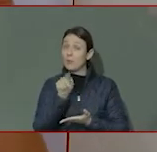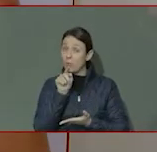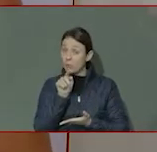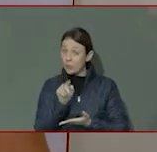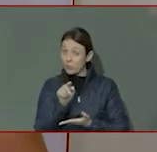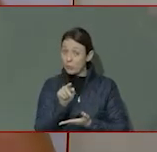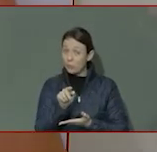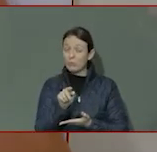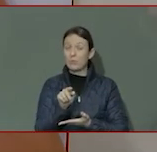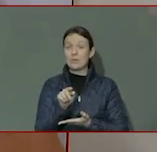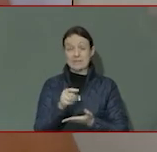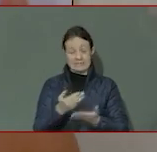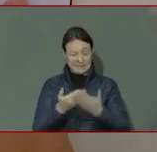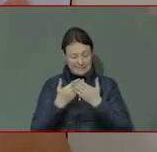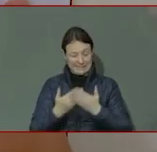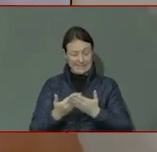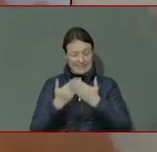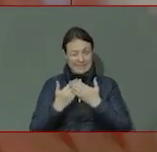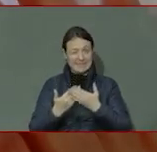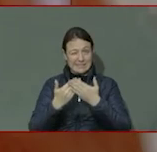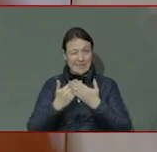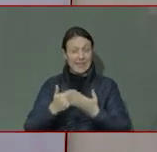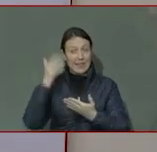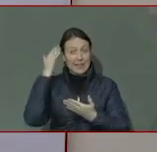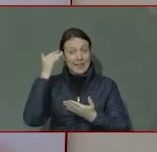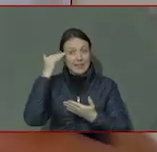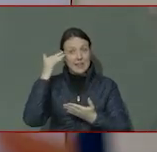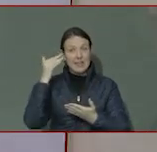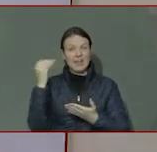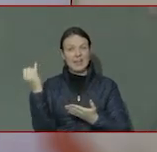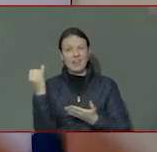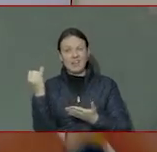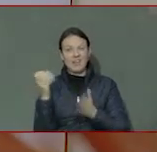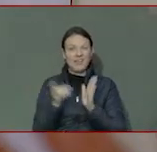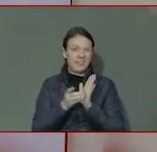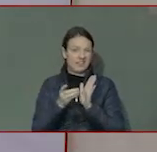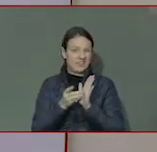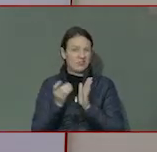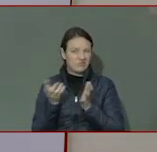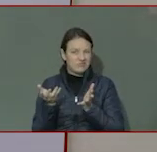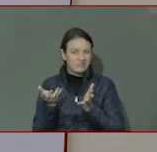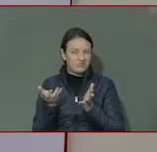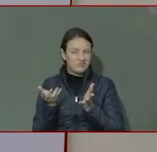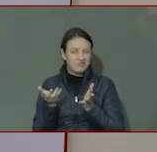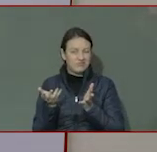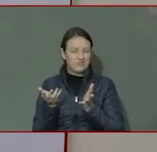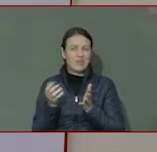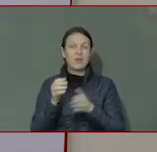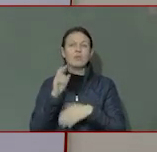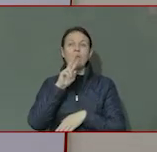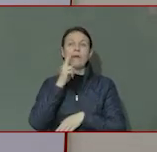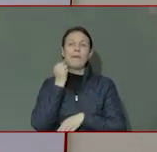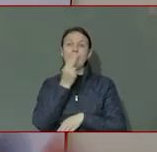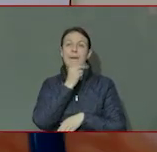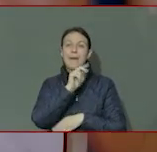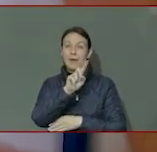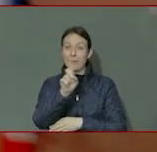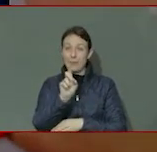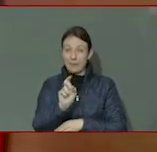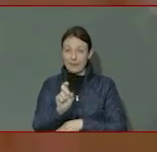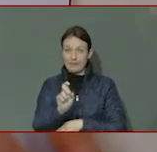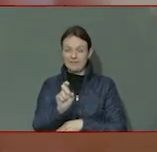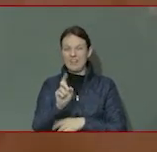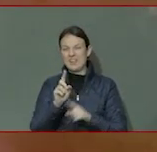to study the theory. So things like your definitions, etc. So a very nice question. It's very